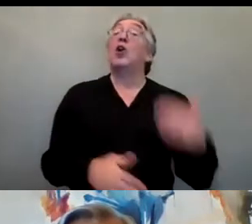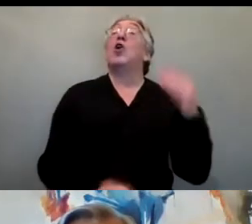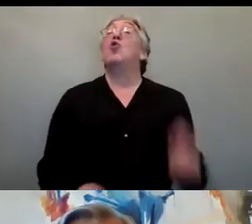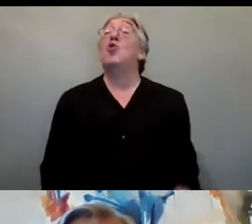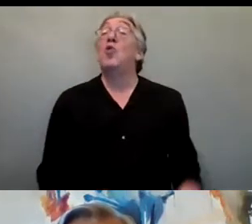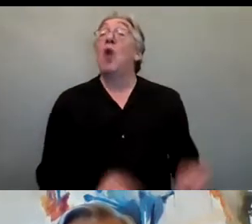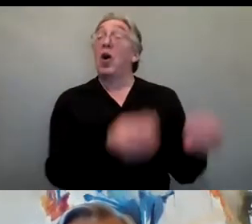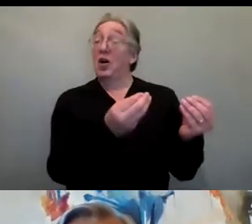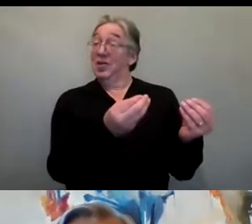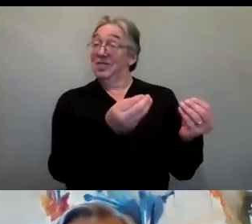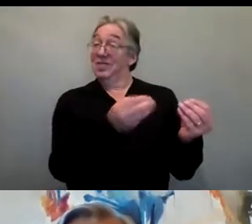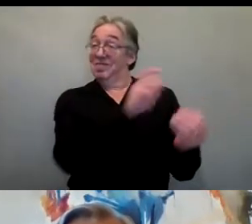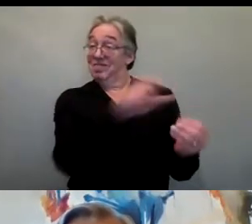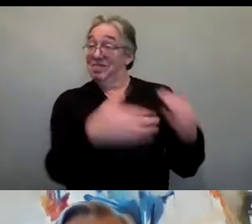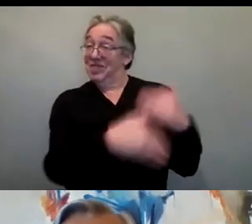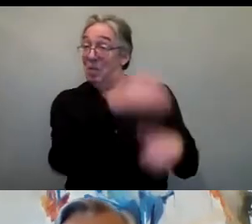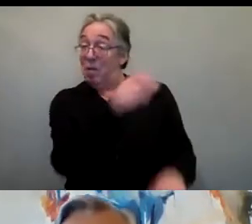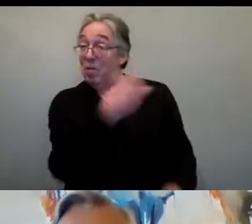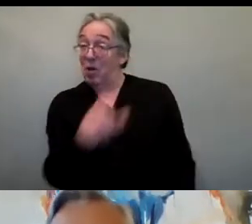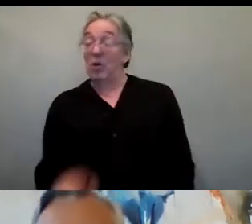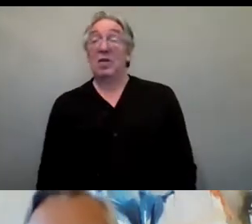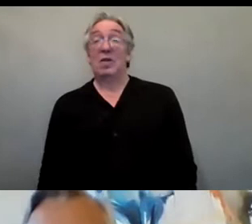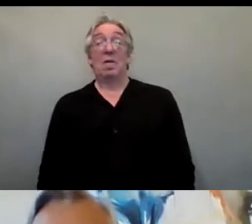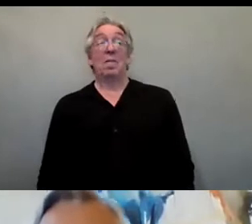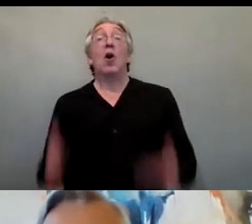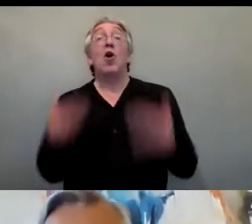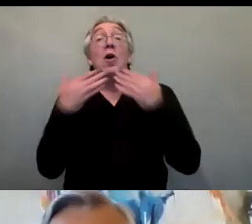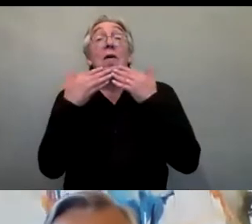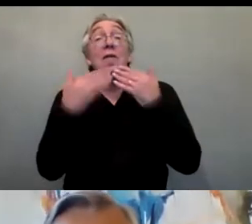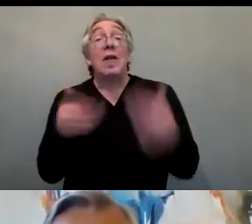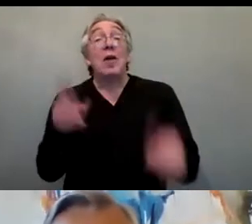United Nations Population Fund, UNFPA.